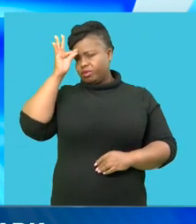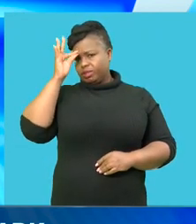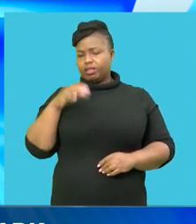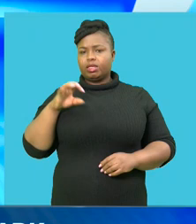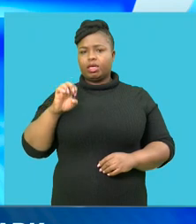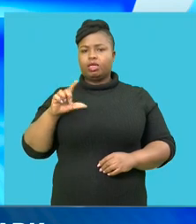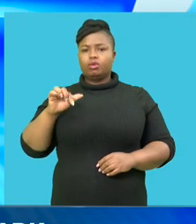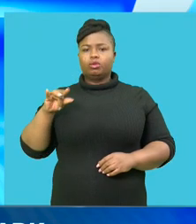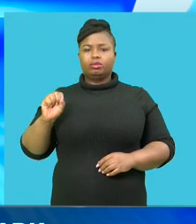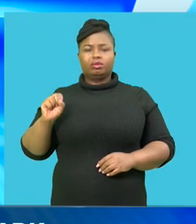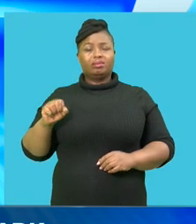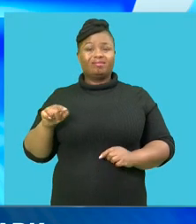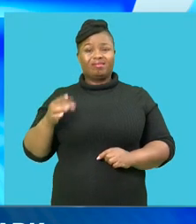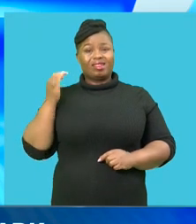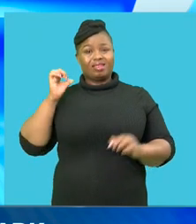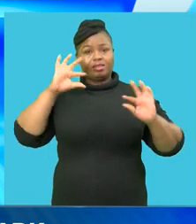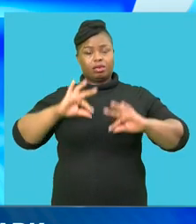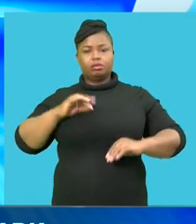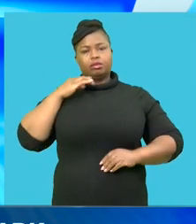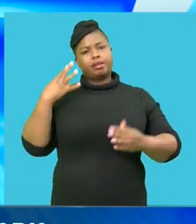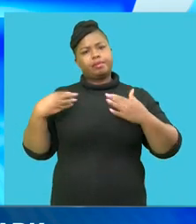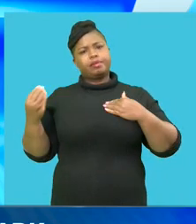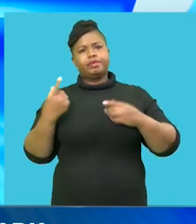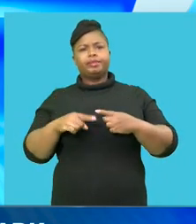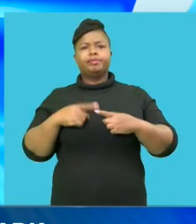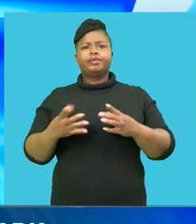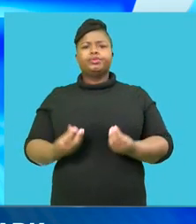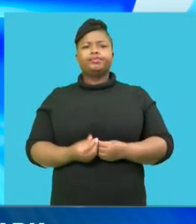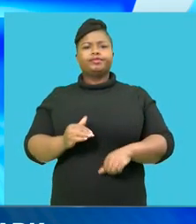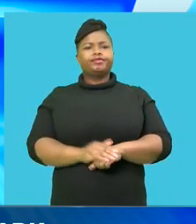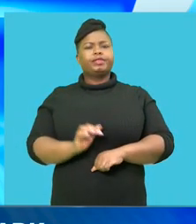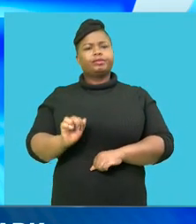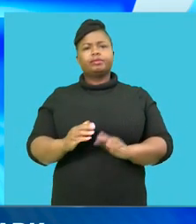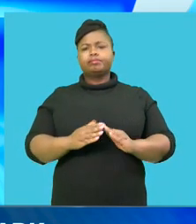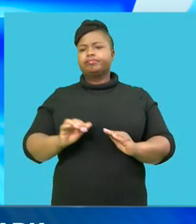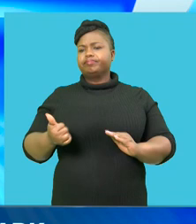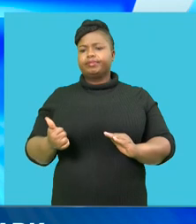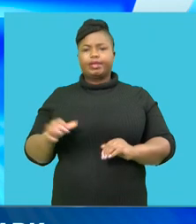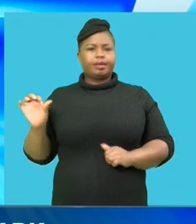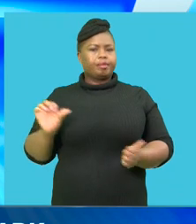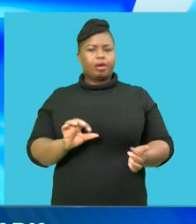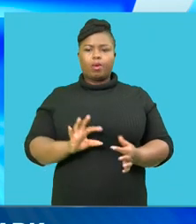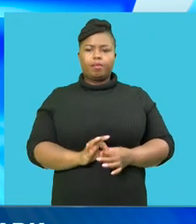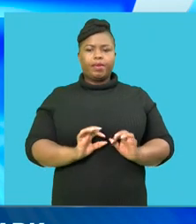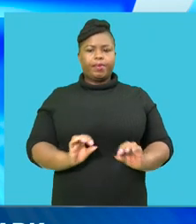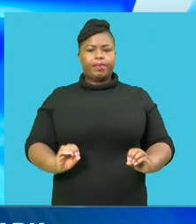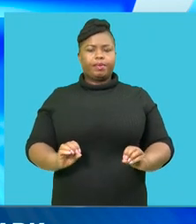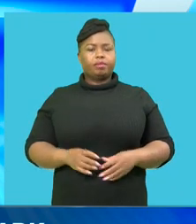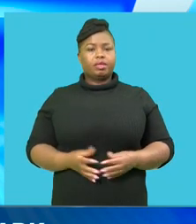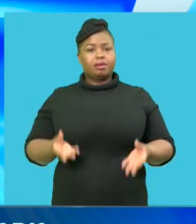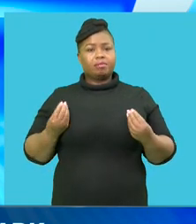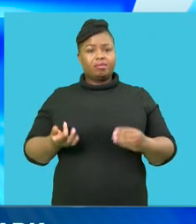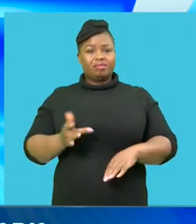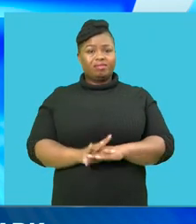Park izolo ebusuku. Kuthi umfana uhambe ekhaya izolo eyodlala nontanga yakhe kwamakhelwane wangabe esabuya. Kanti isidumbu sakhe